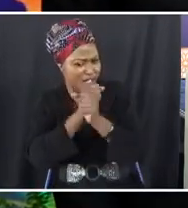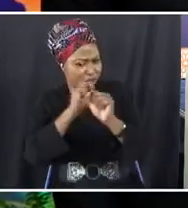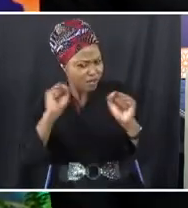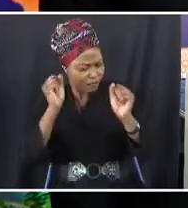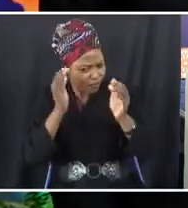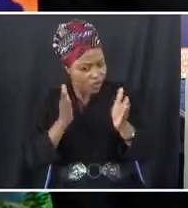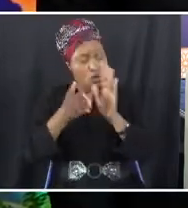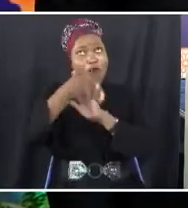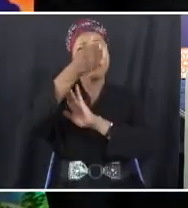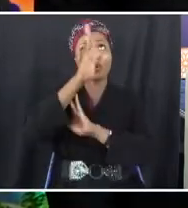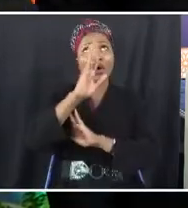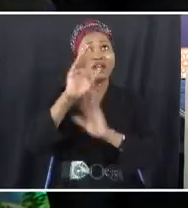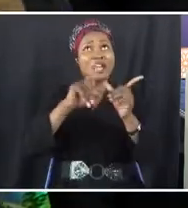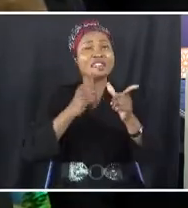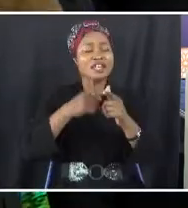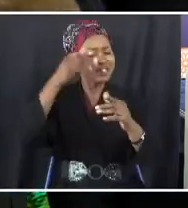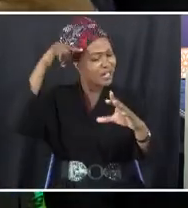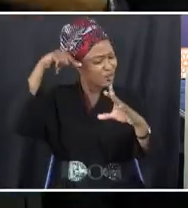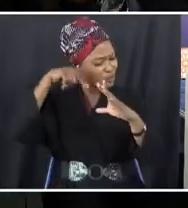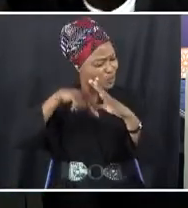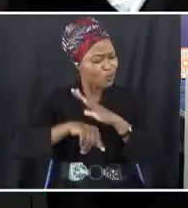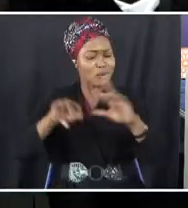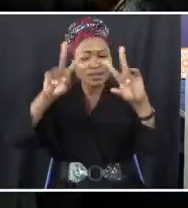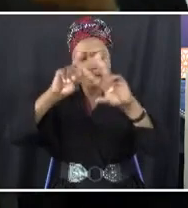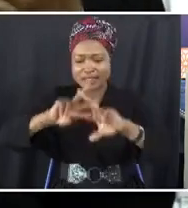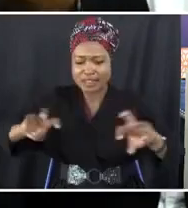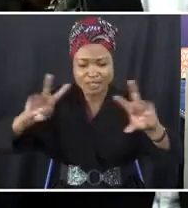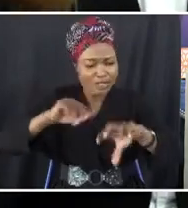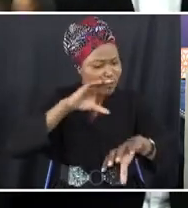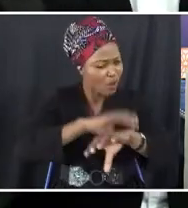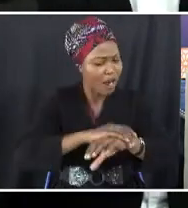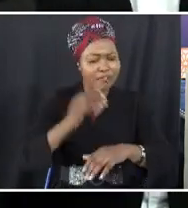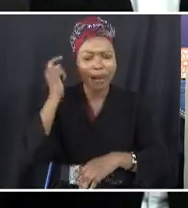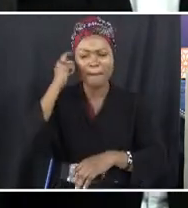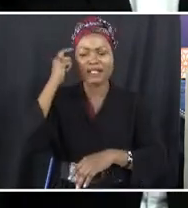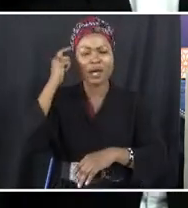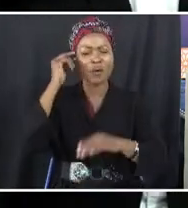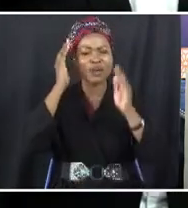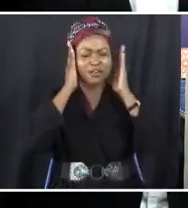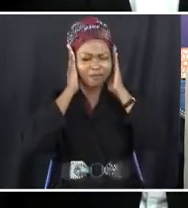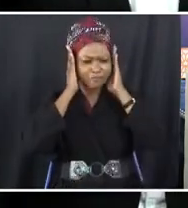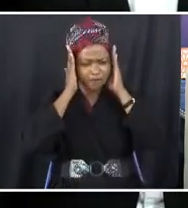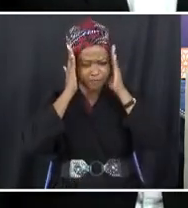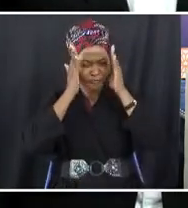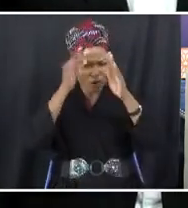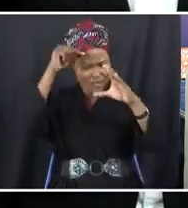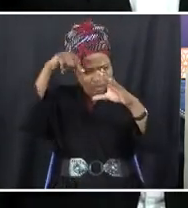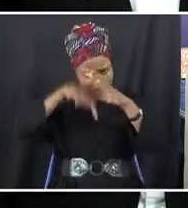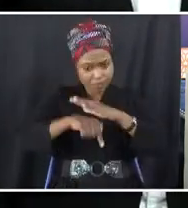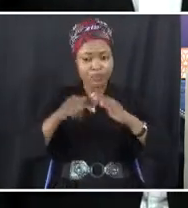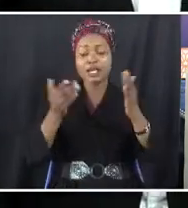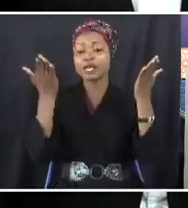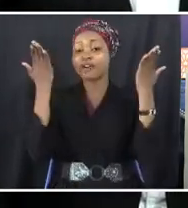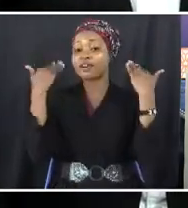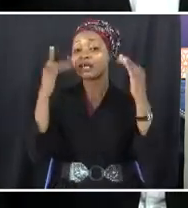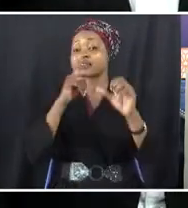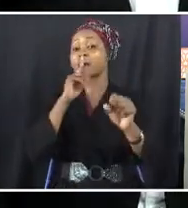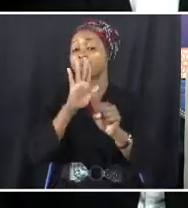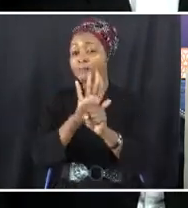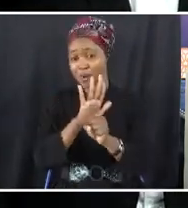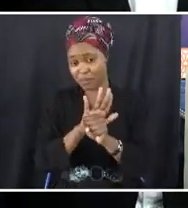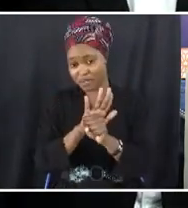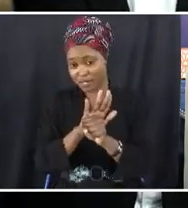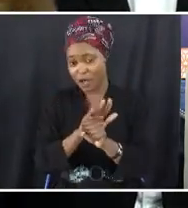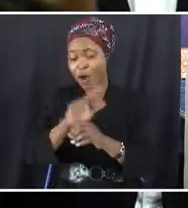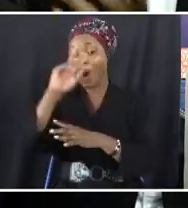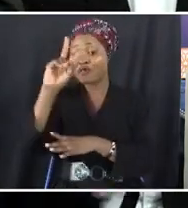God, and ultimately seek to have our minds drawn to the great and eternal promise of